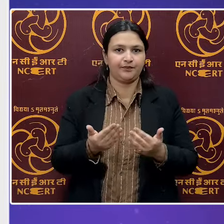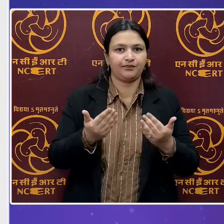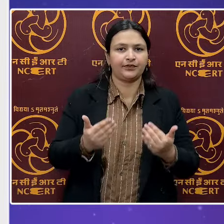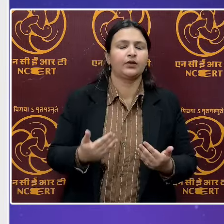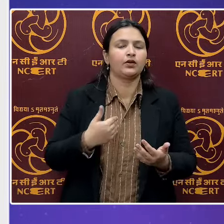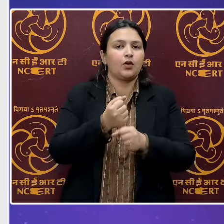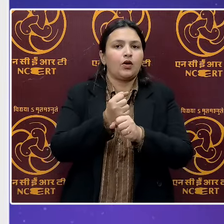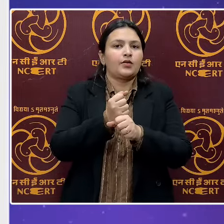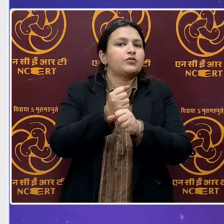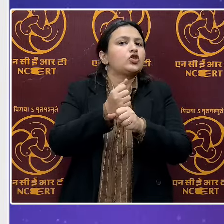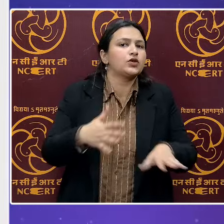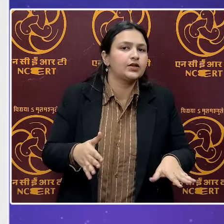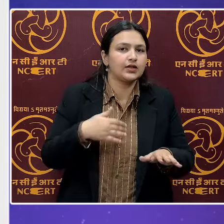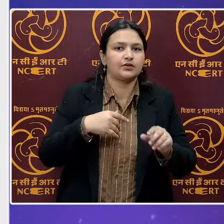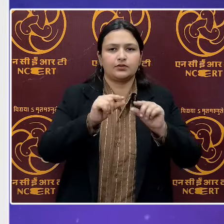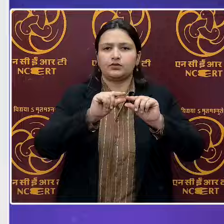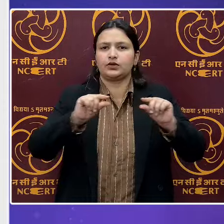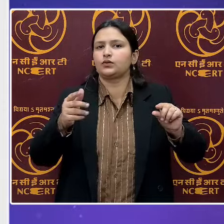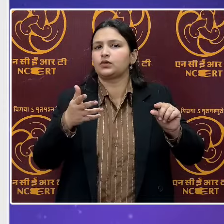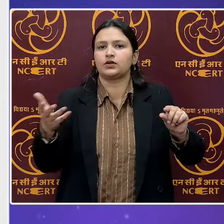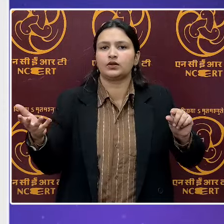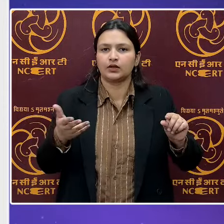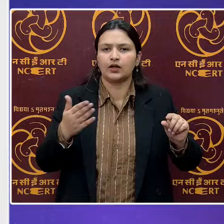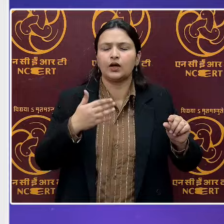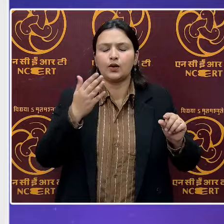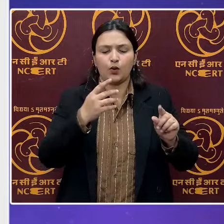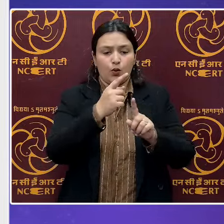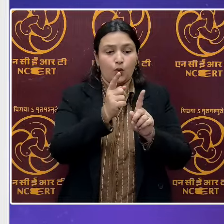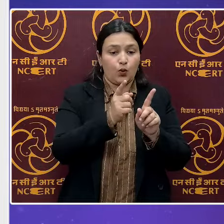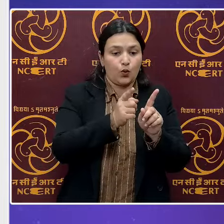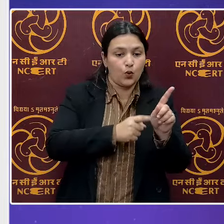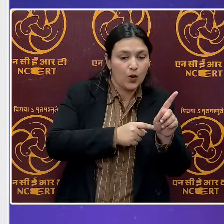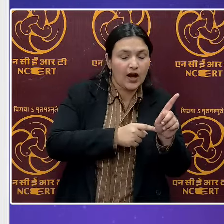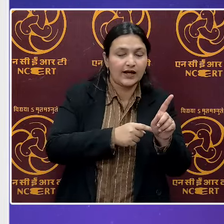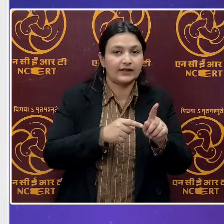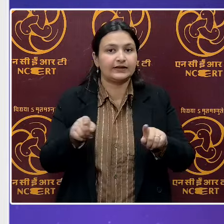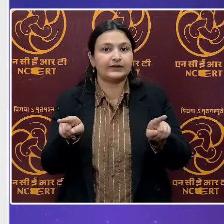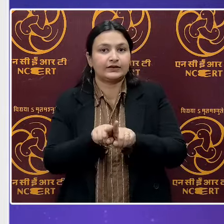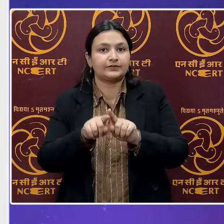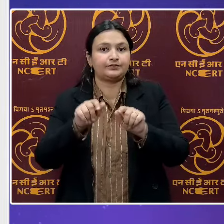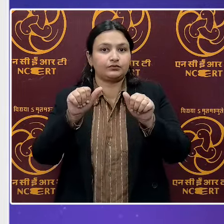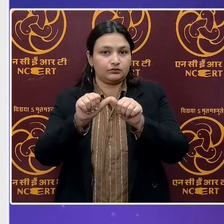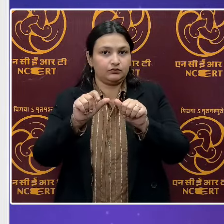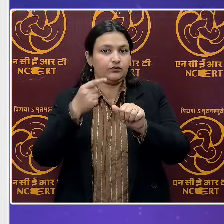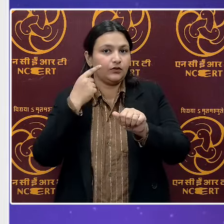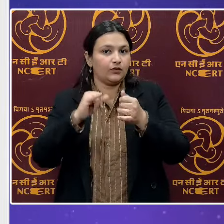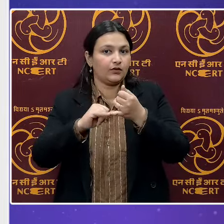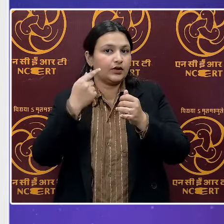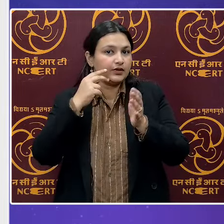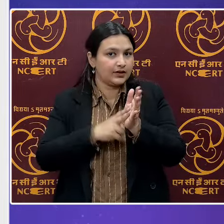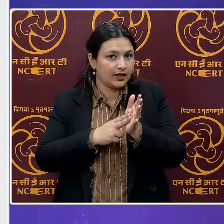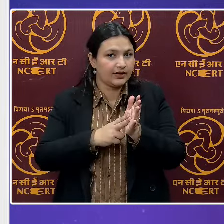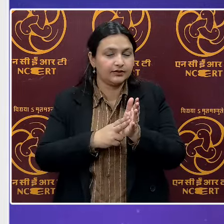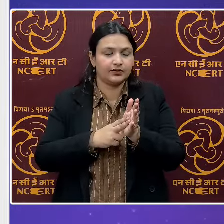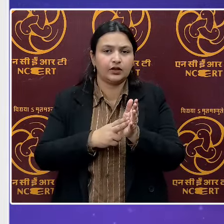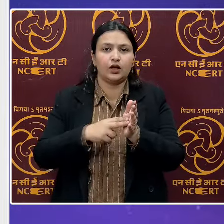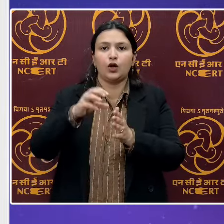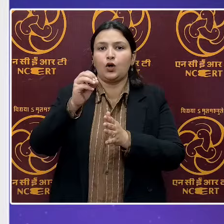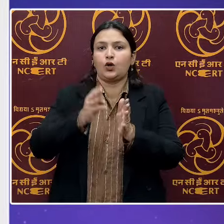of simple harmonic motion as y is equal to a sine omega t plus minus